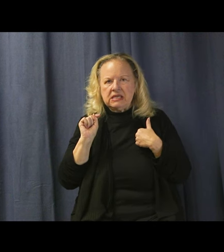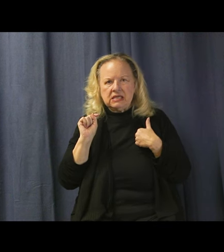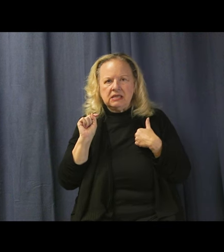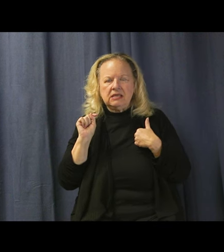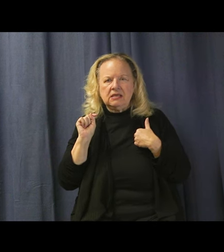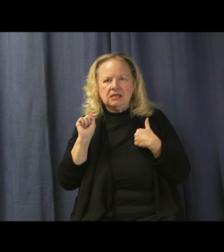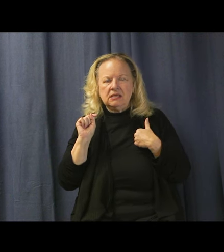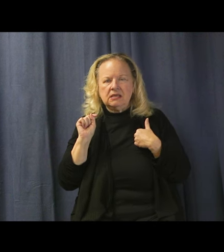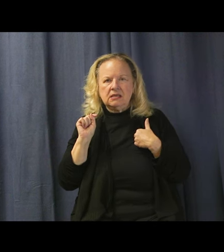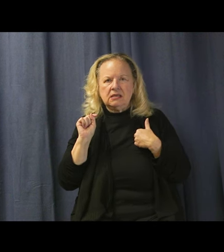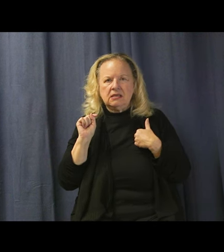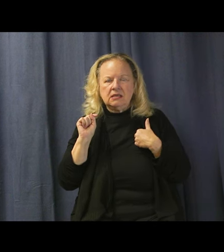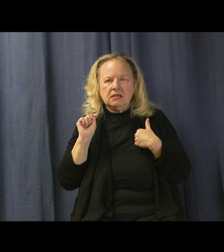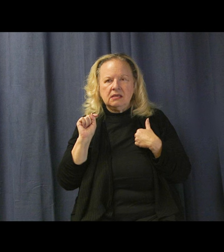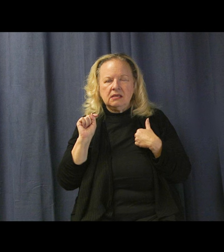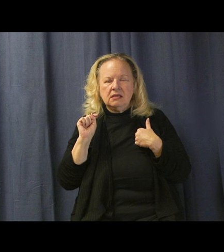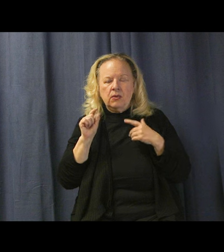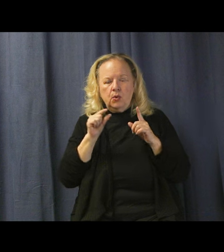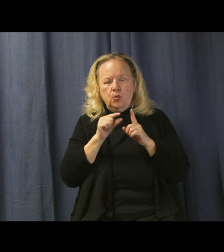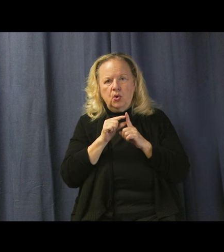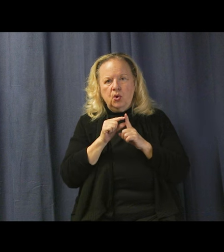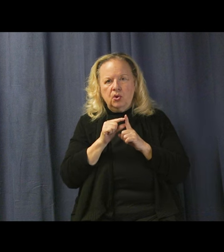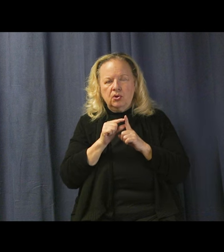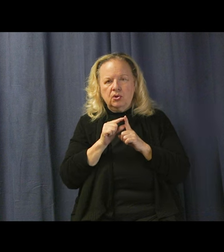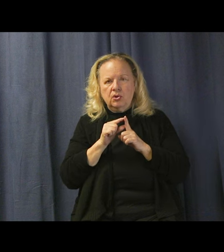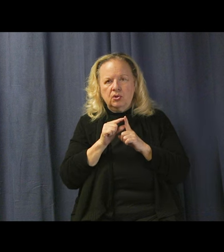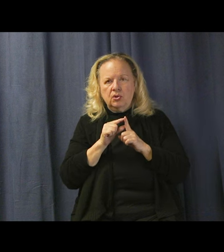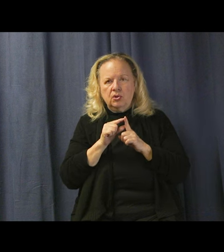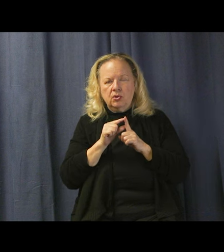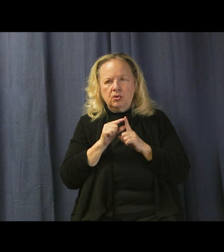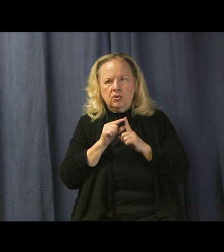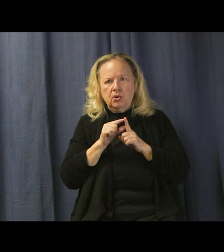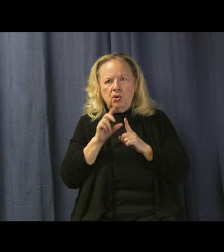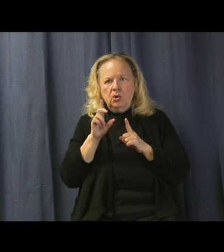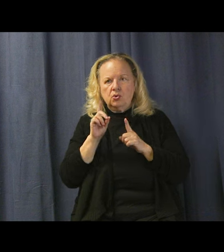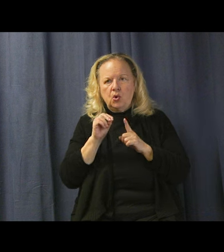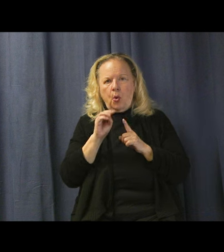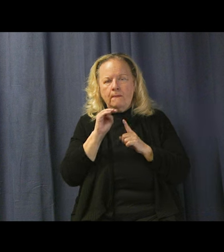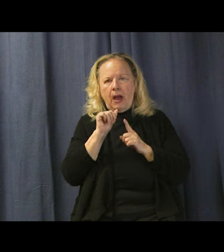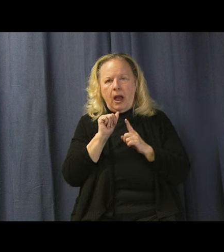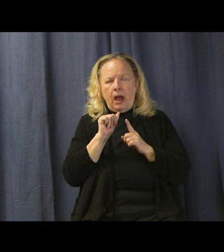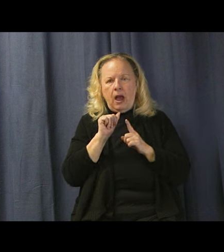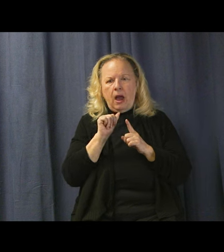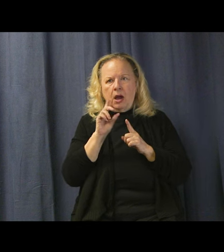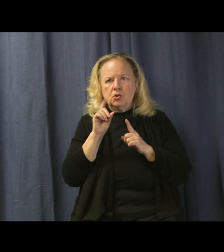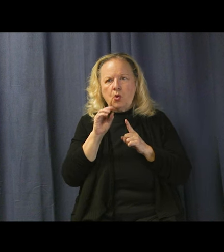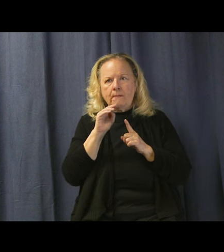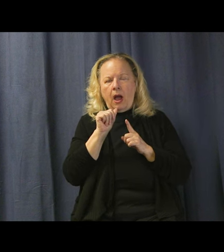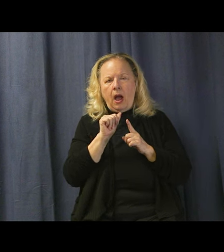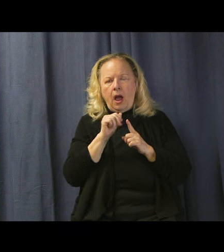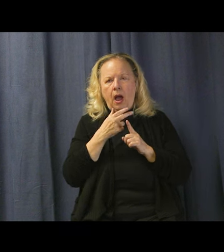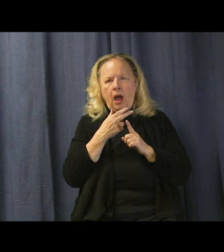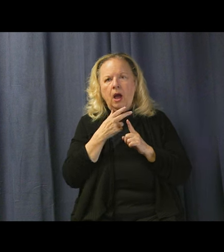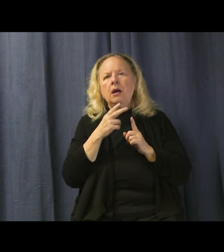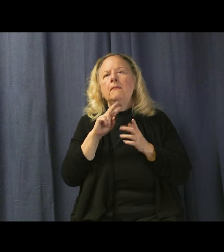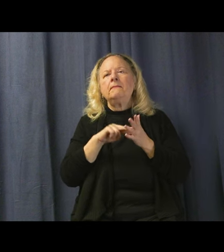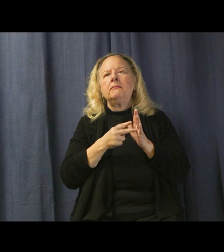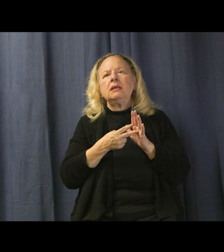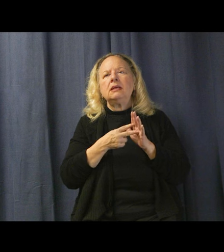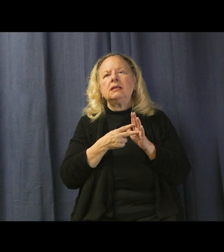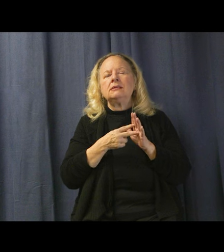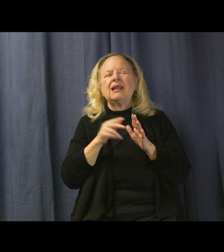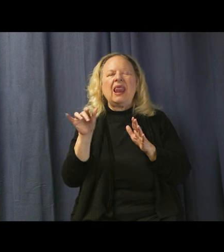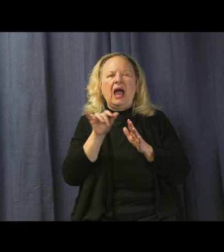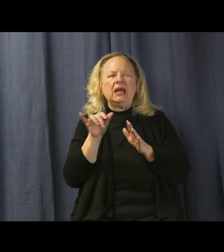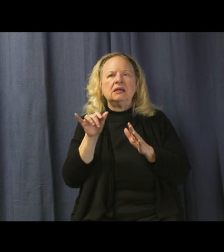well, here you have that word, doma, and doma basically means